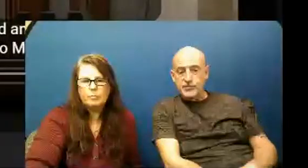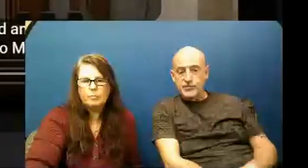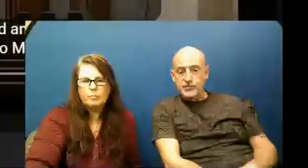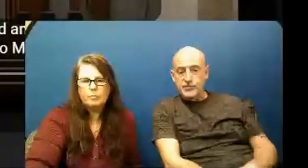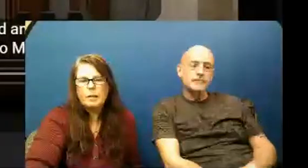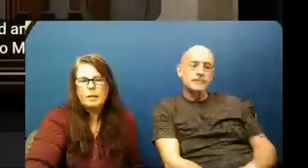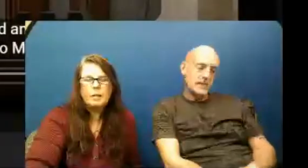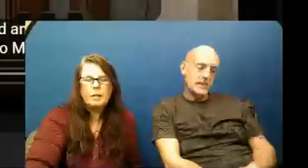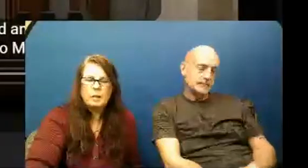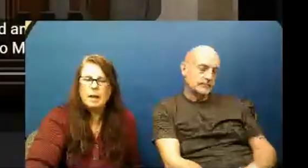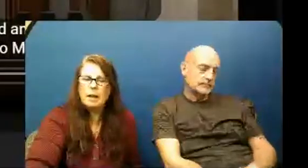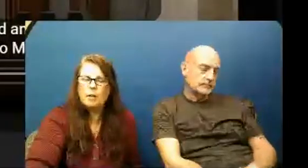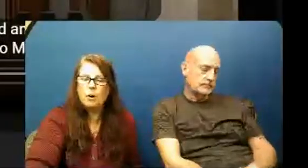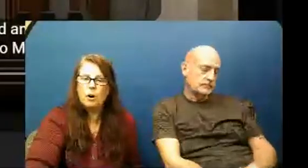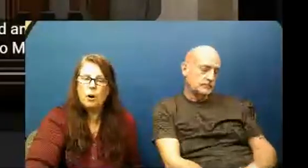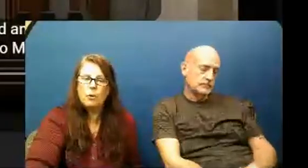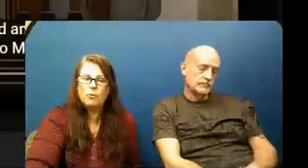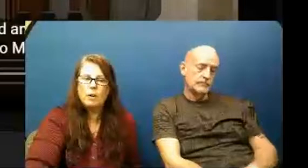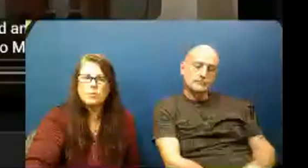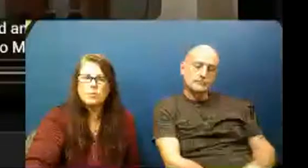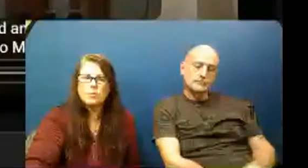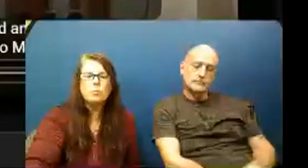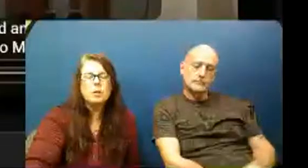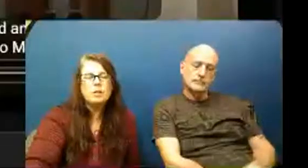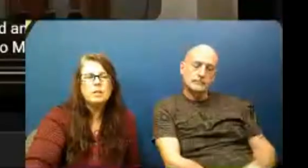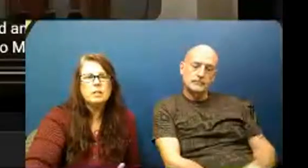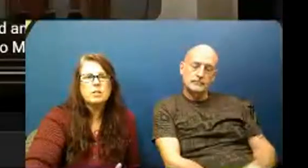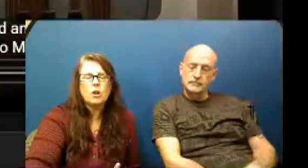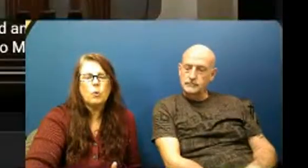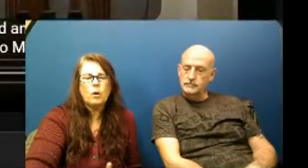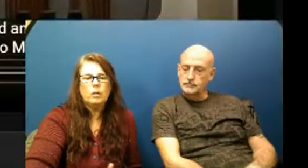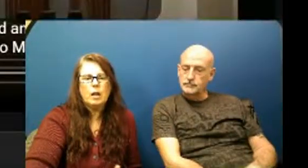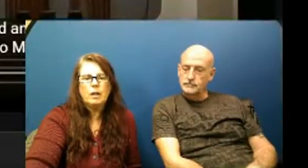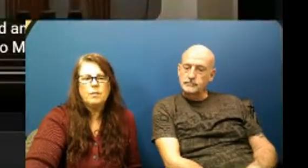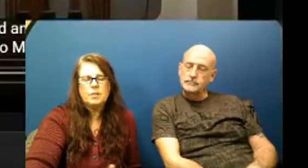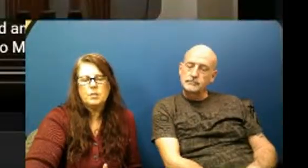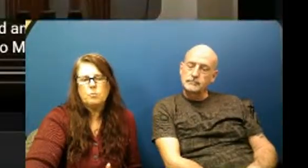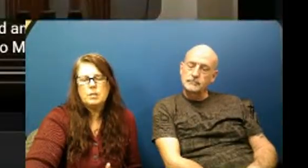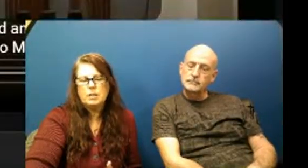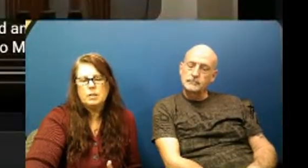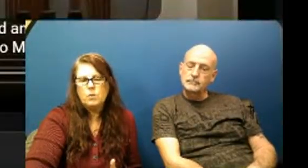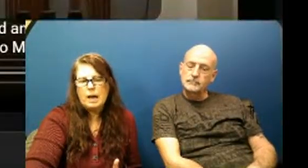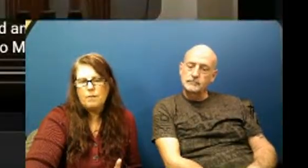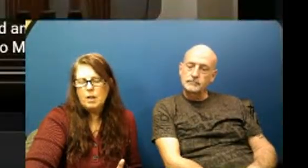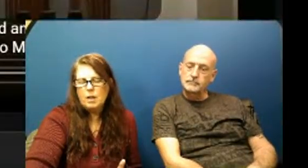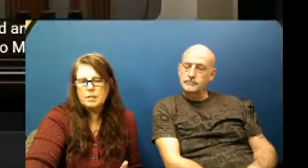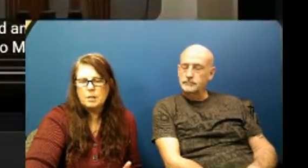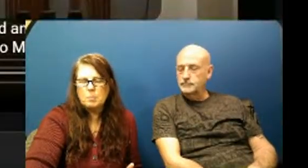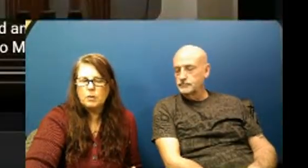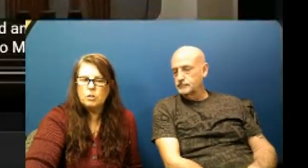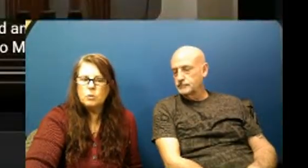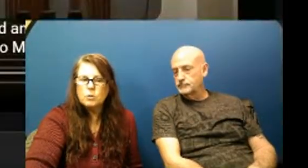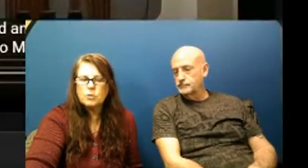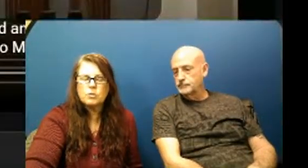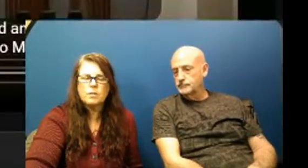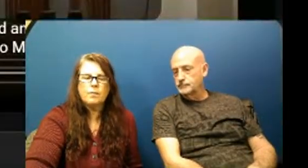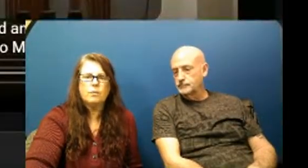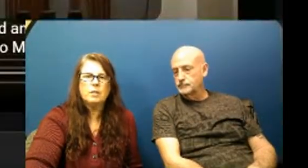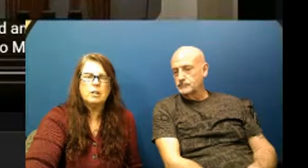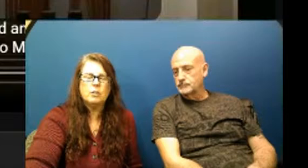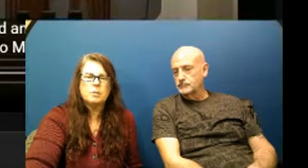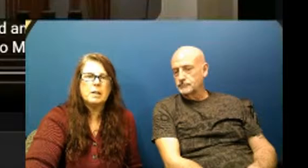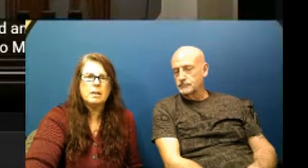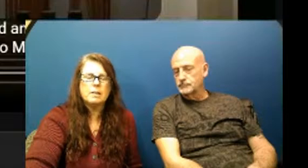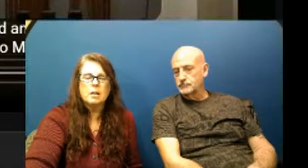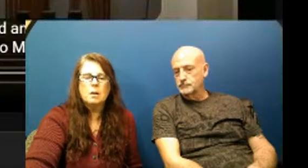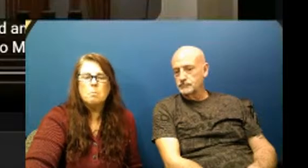regime. But at the same time, we're keeping an eye out for our own rights, right? So a lot of this, the reason you have some of the users